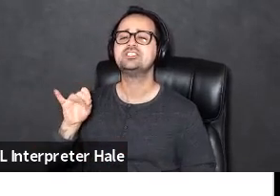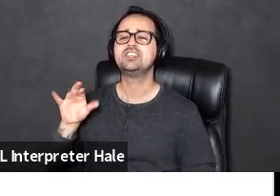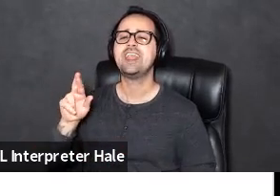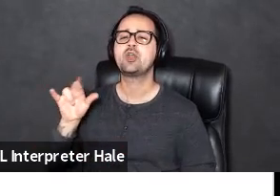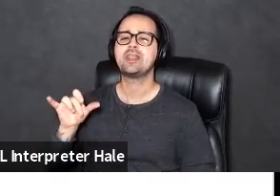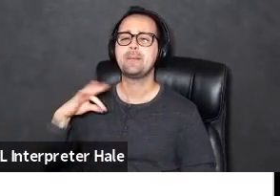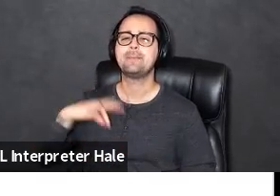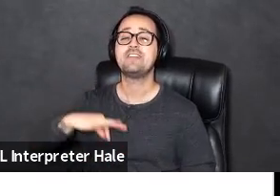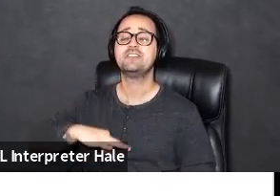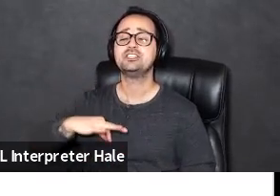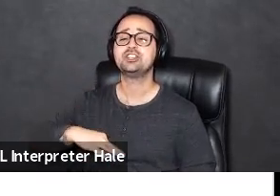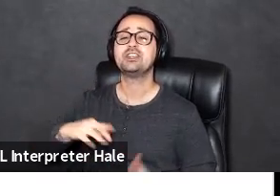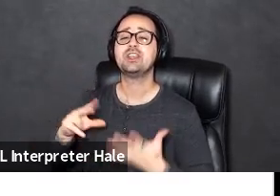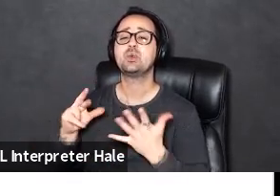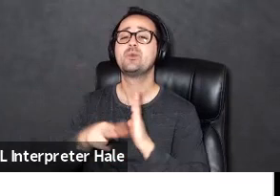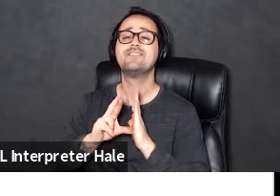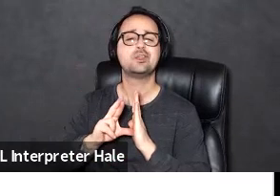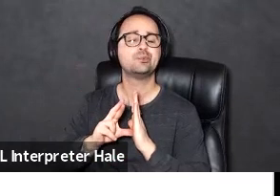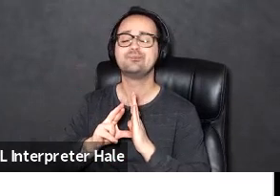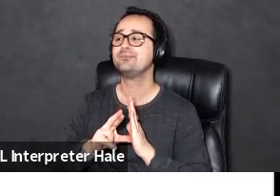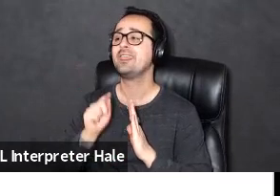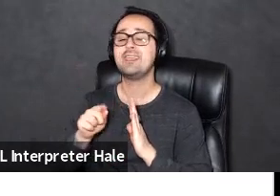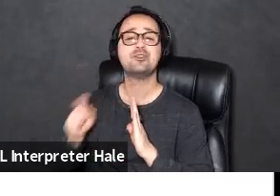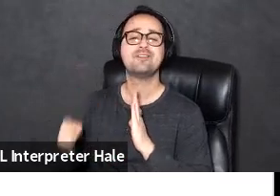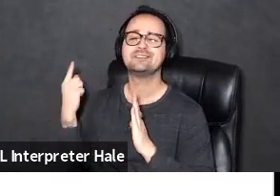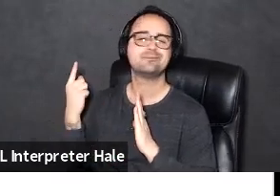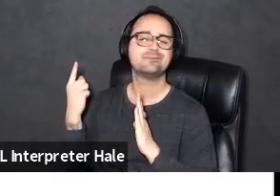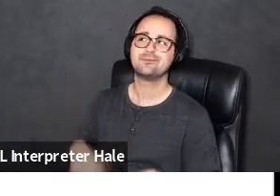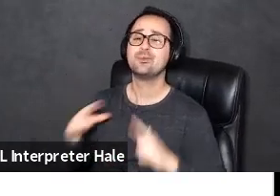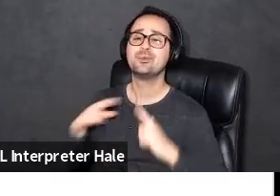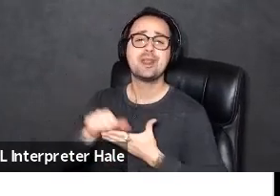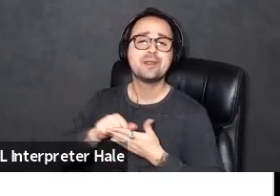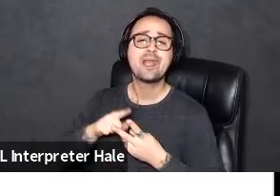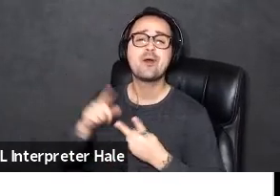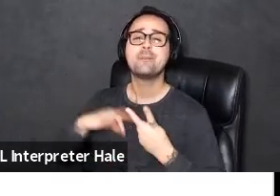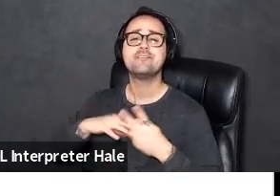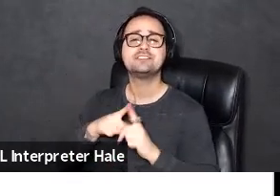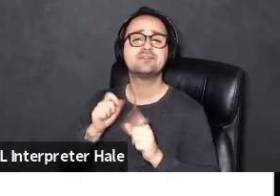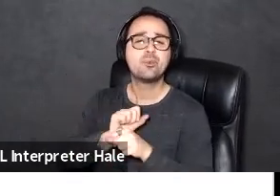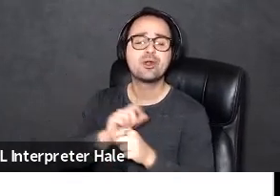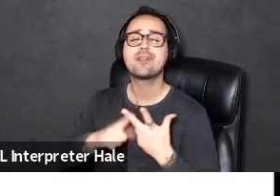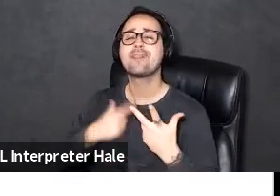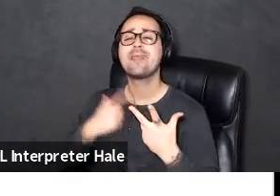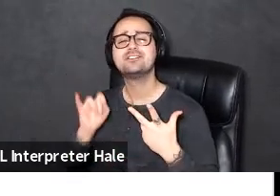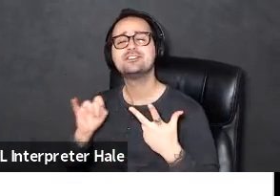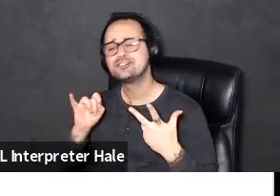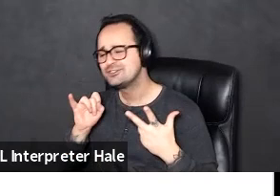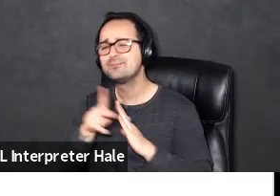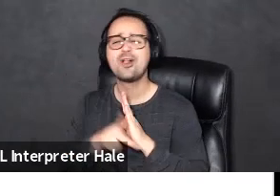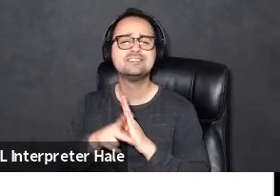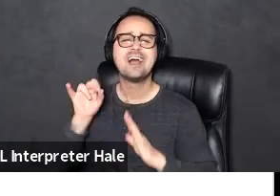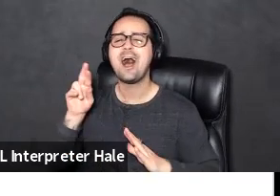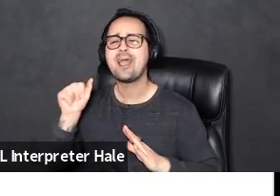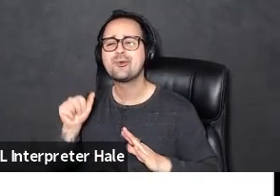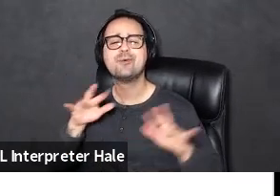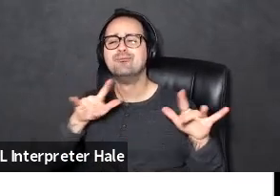have named a beneficiary for, whether that's a retirement account at work, benefits at work, a life insurance policy, whether your own IRA, annuity, savings